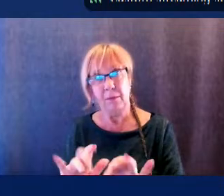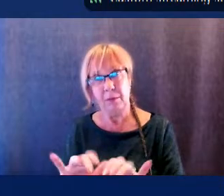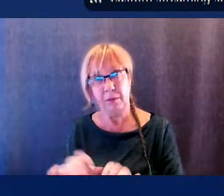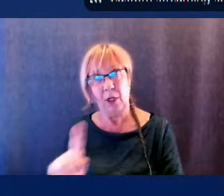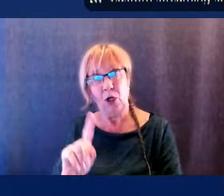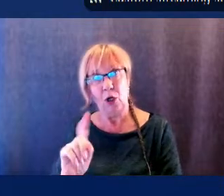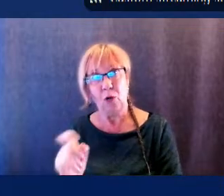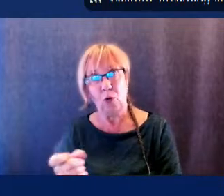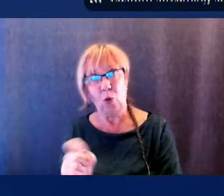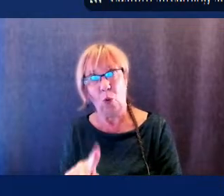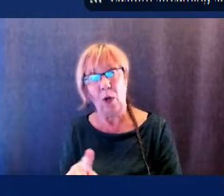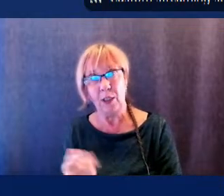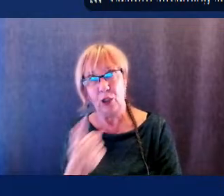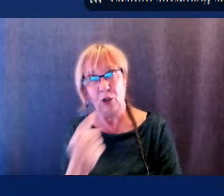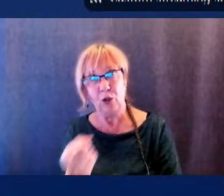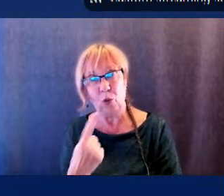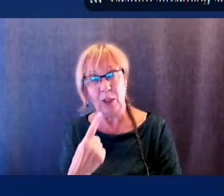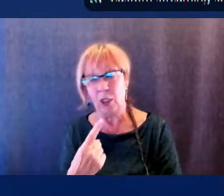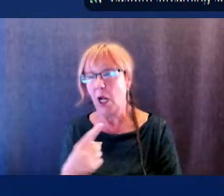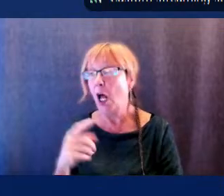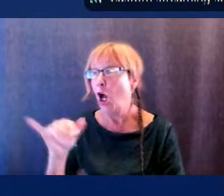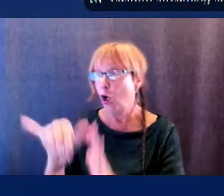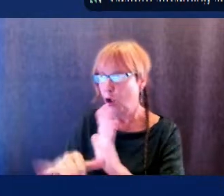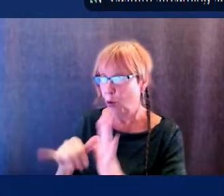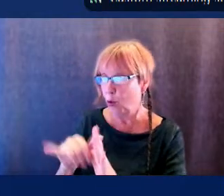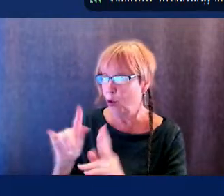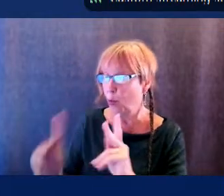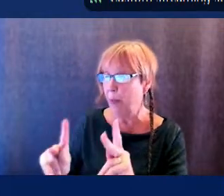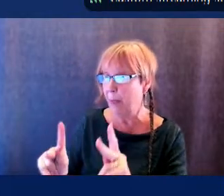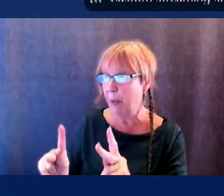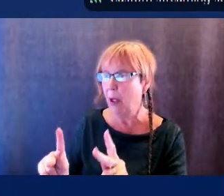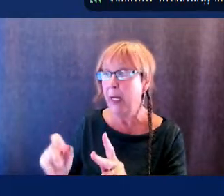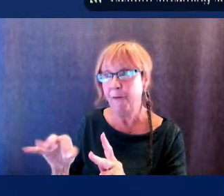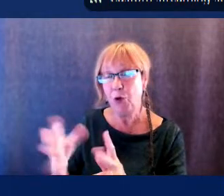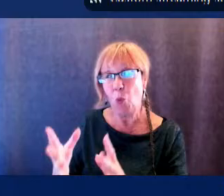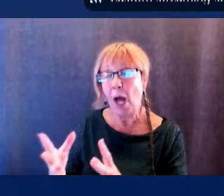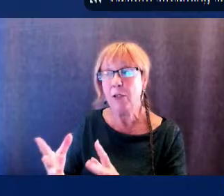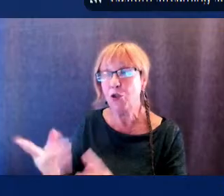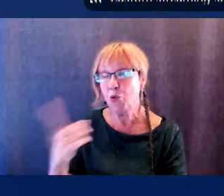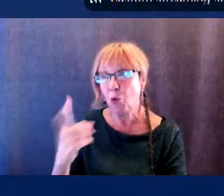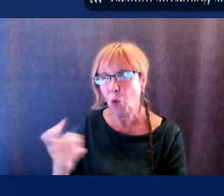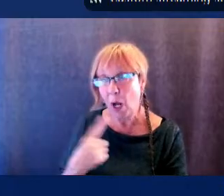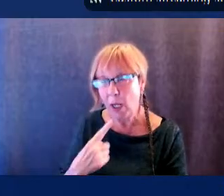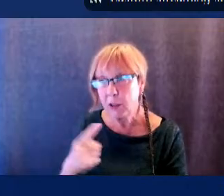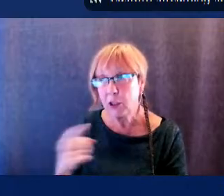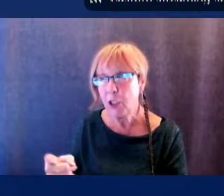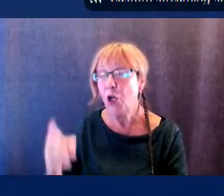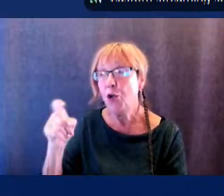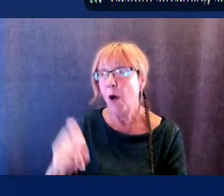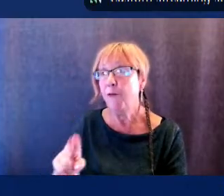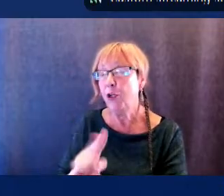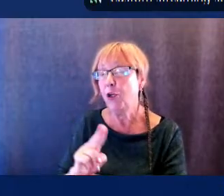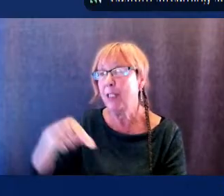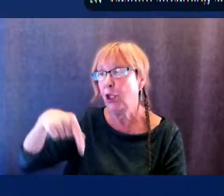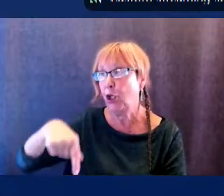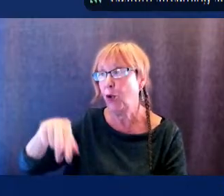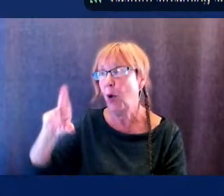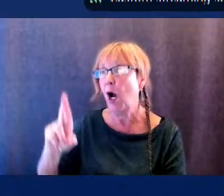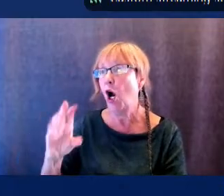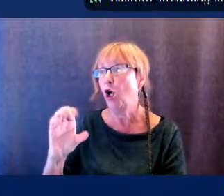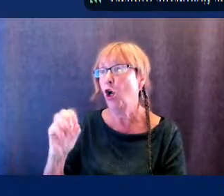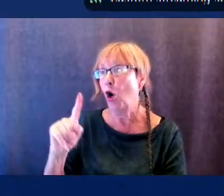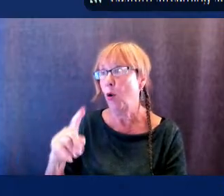of you who are on YouTube and would like to submit questions, I encourage you to scan the QR code on your screen and join us via